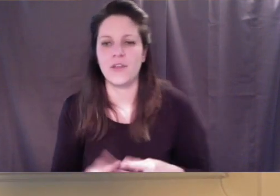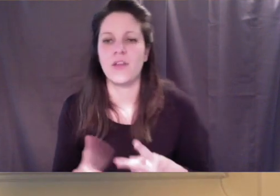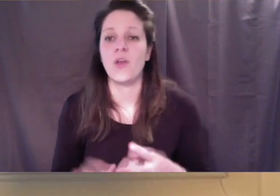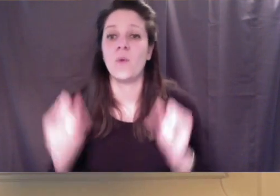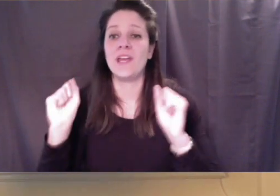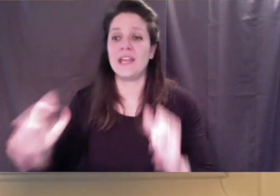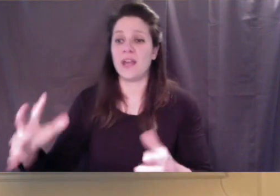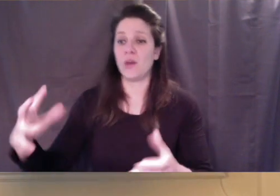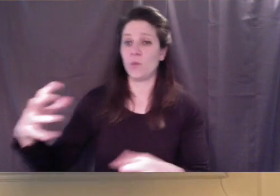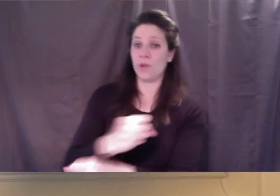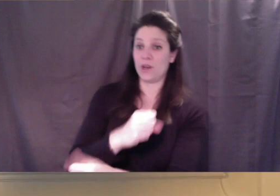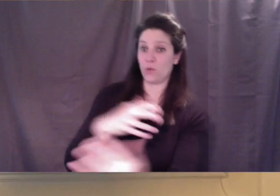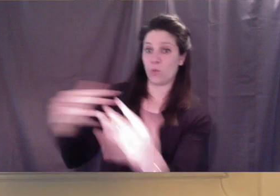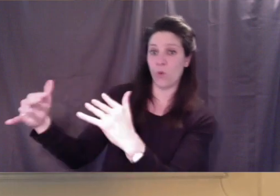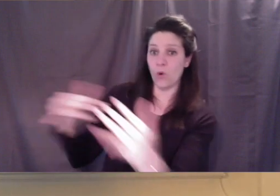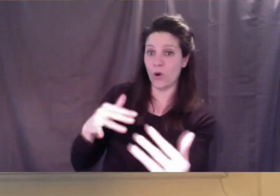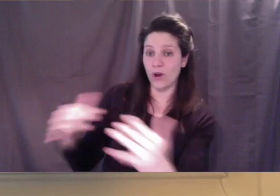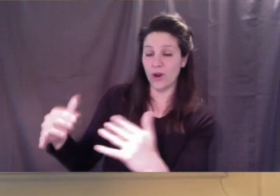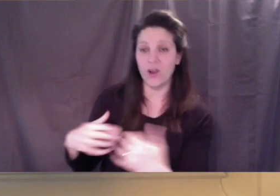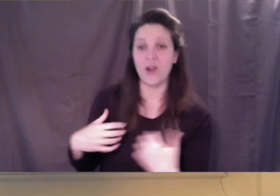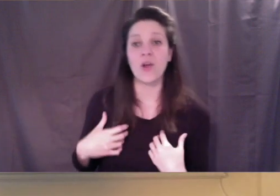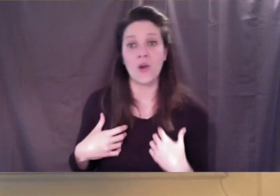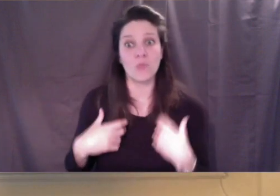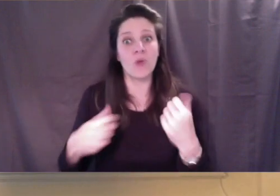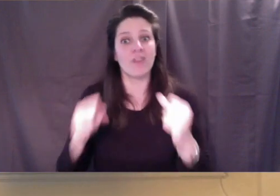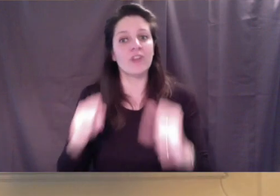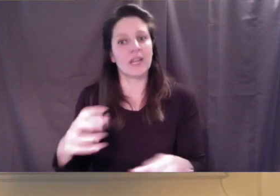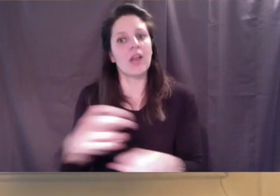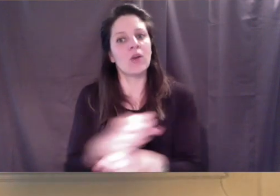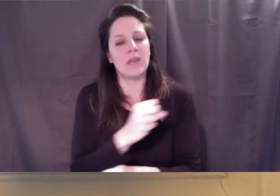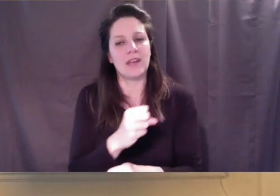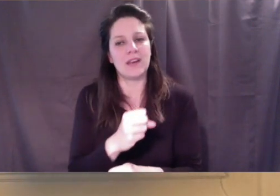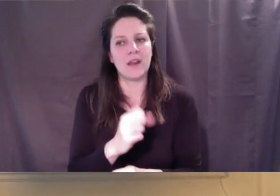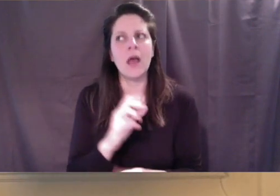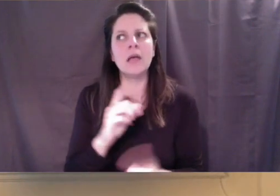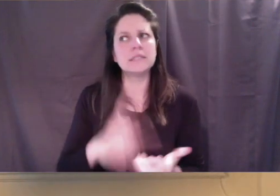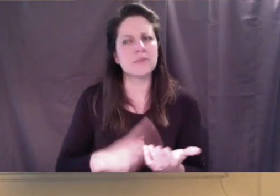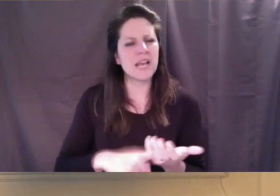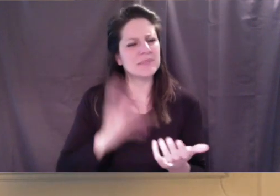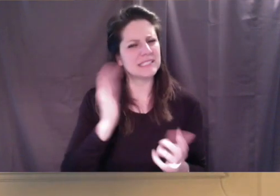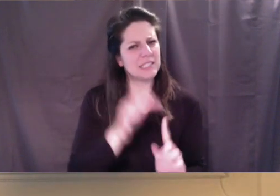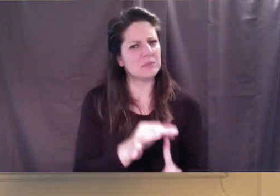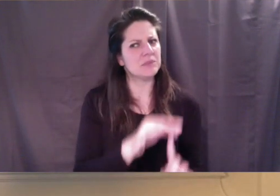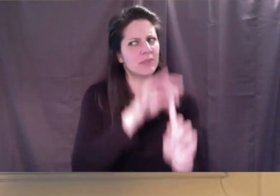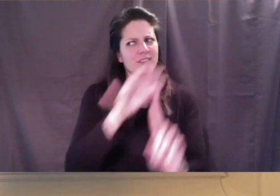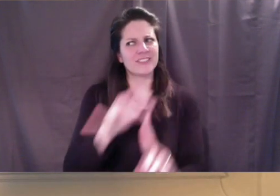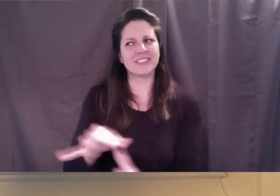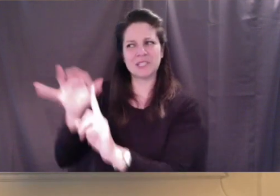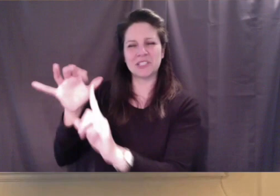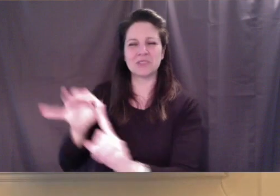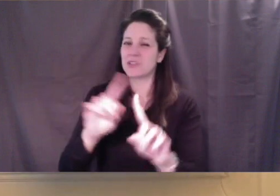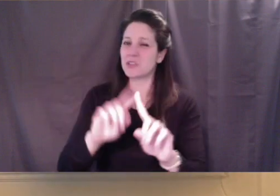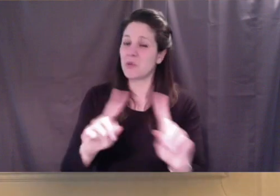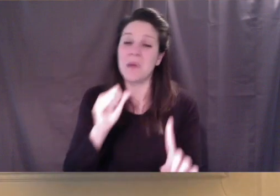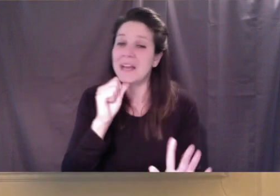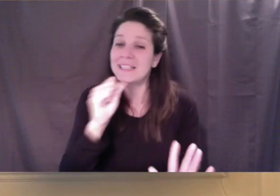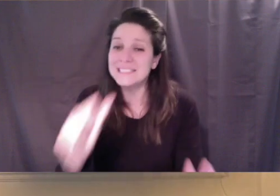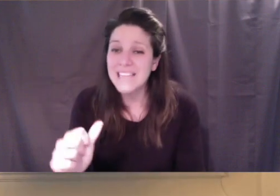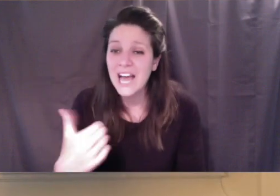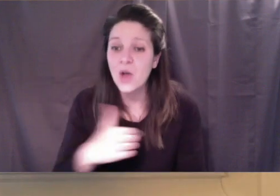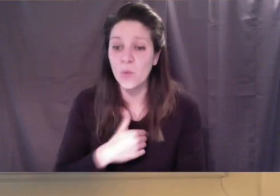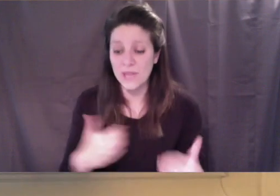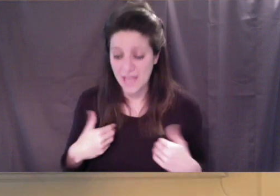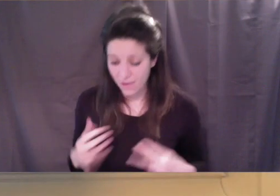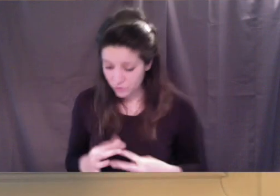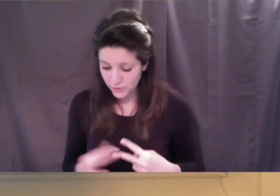war. Bravery can topple the powerful. And these facts are often seen as exceptional, he says, but they're not. Every day we all become